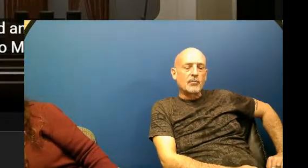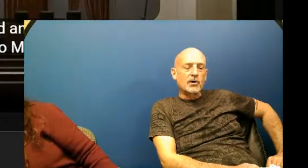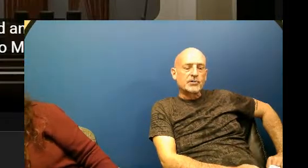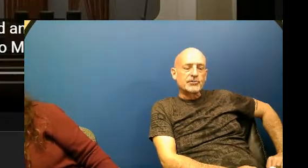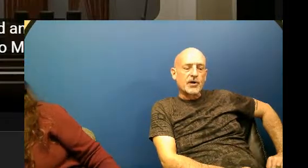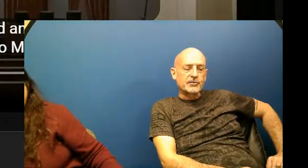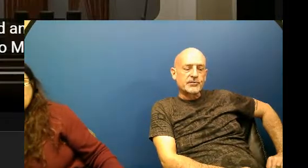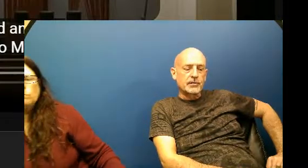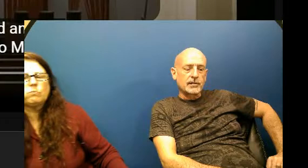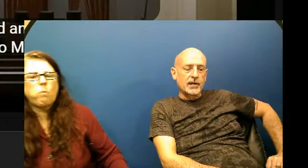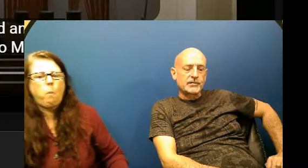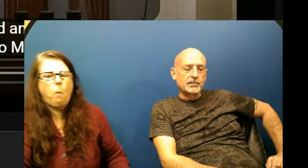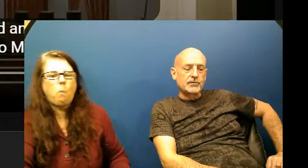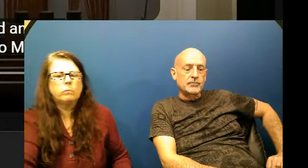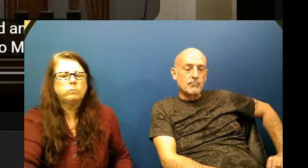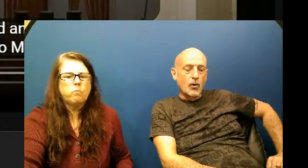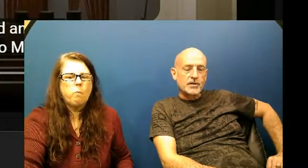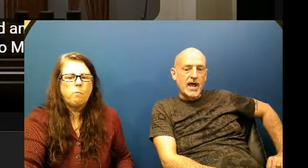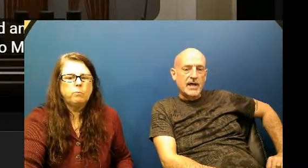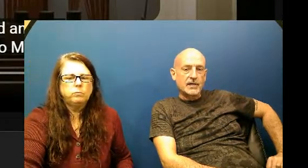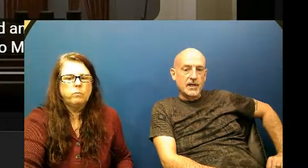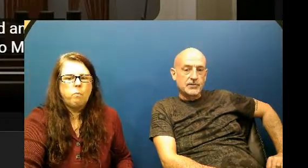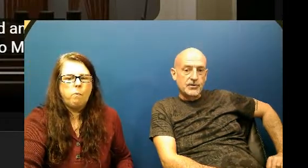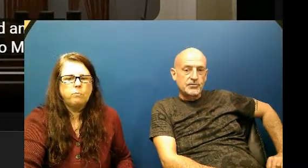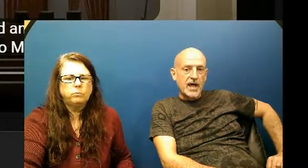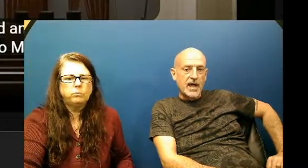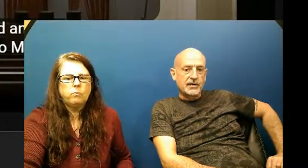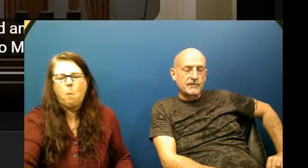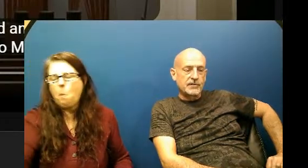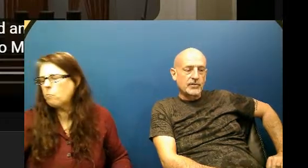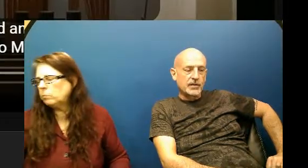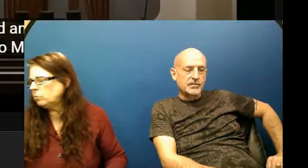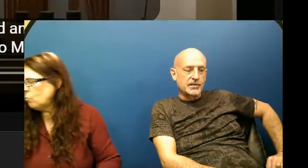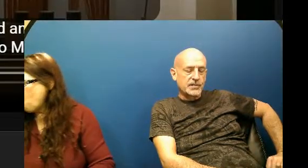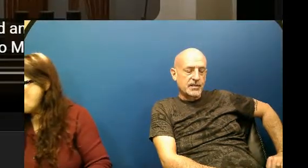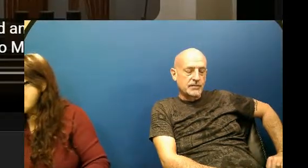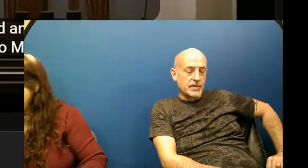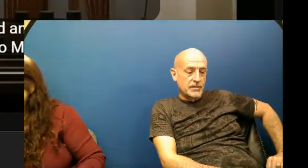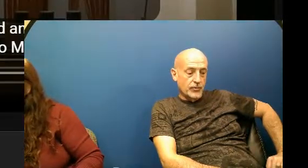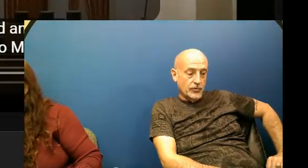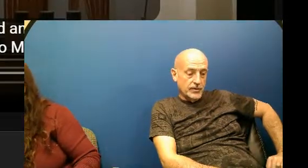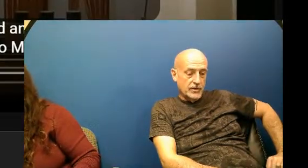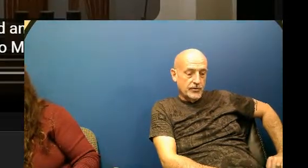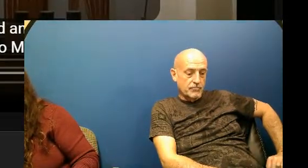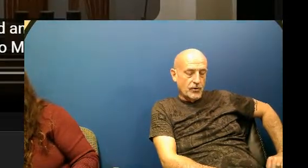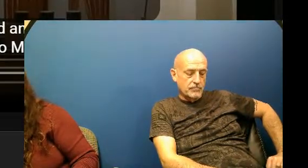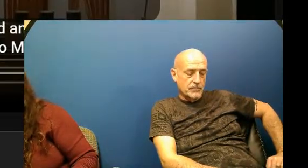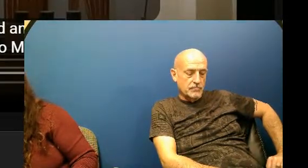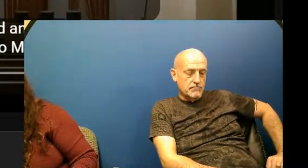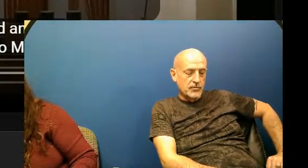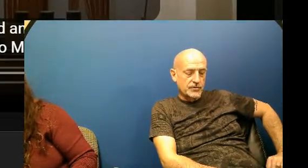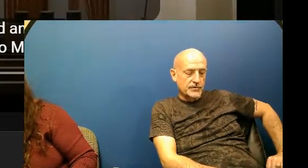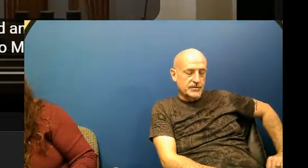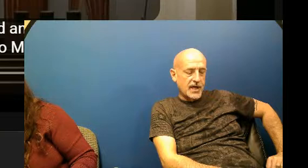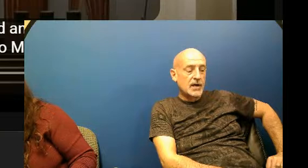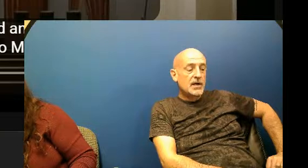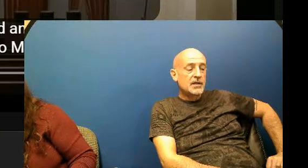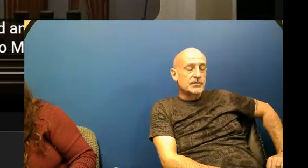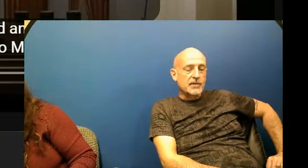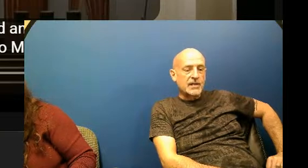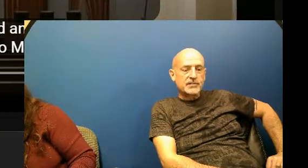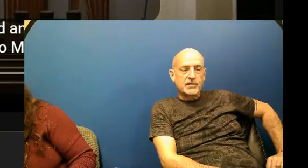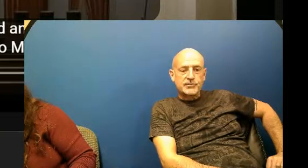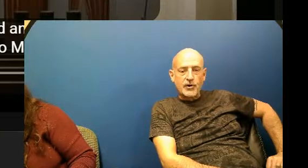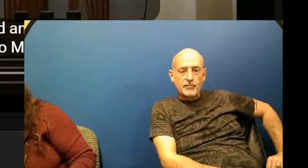better. all, because they're constantly collecting more data and new data, even on existing people that are members of the site.